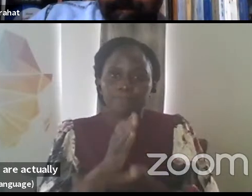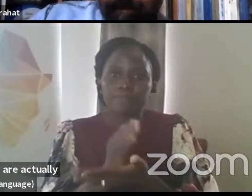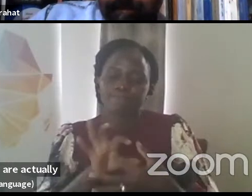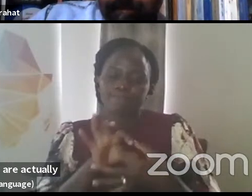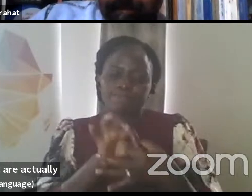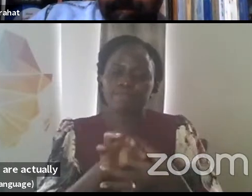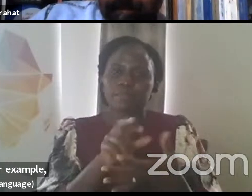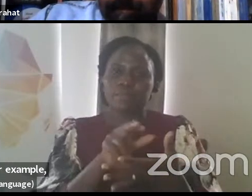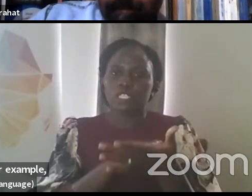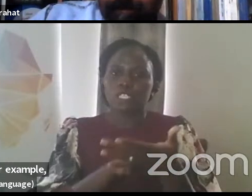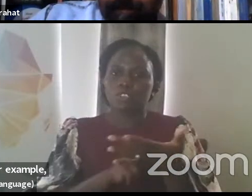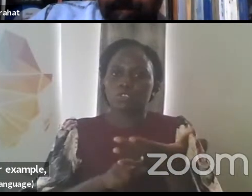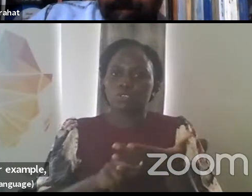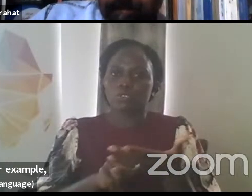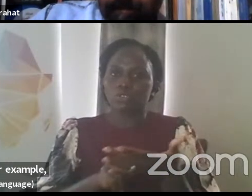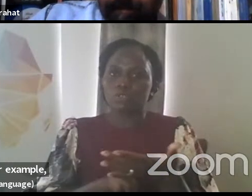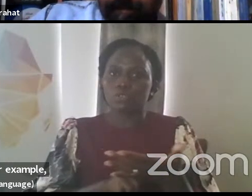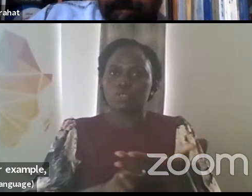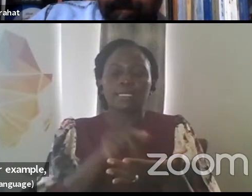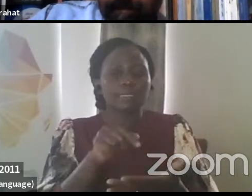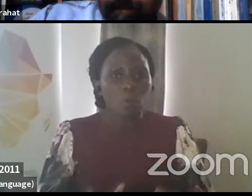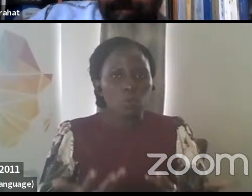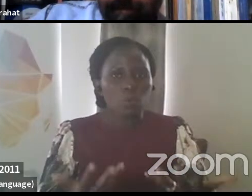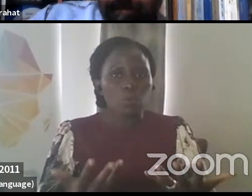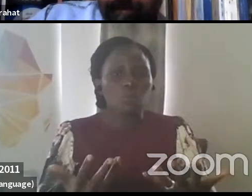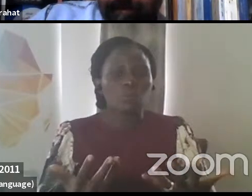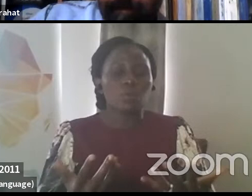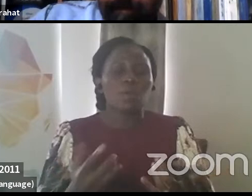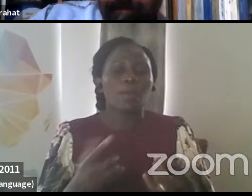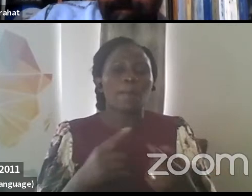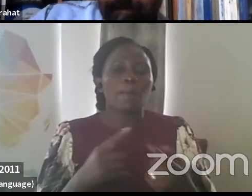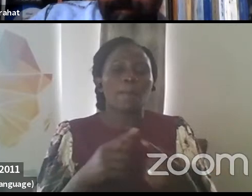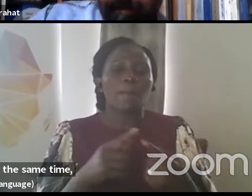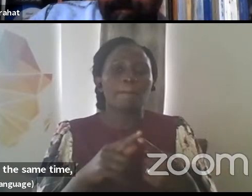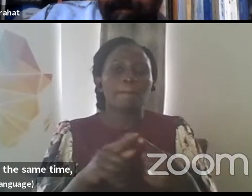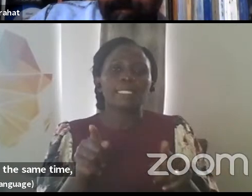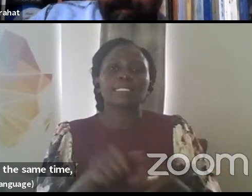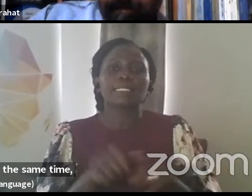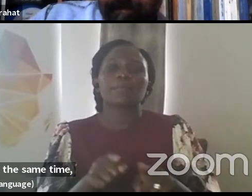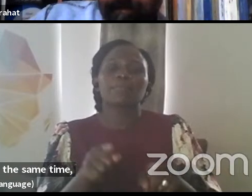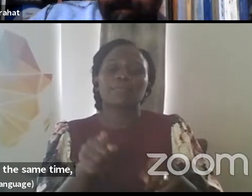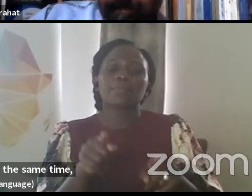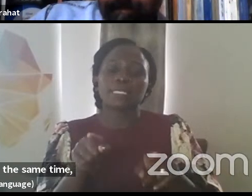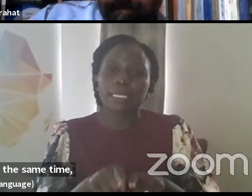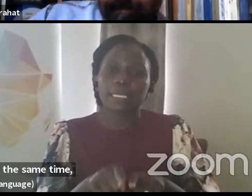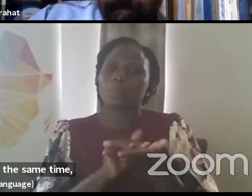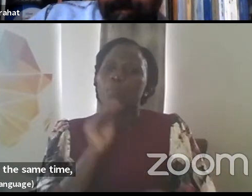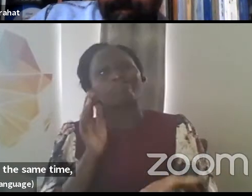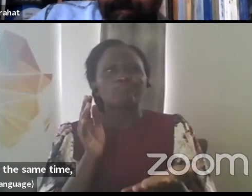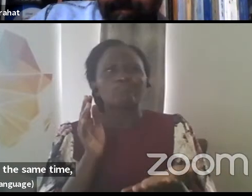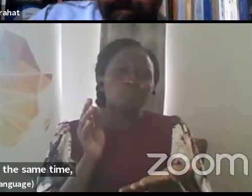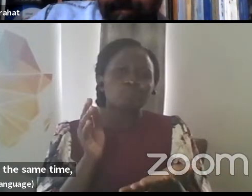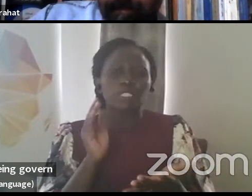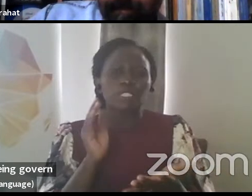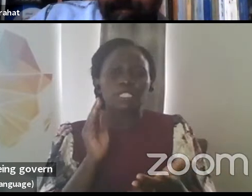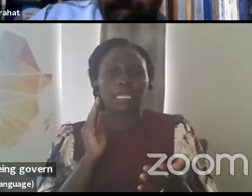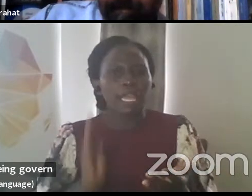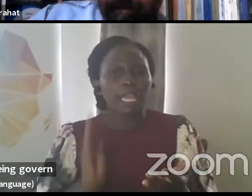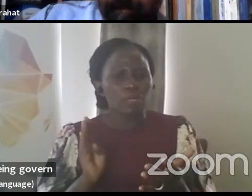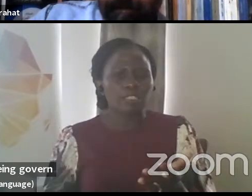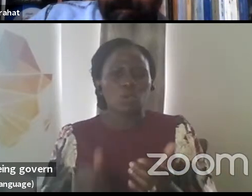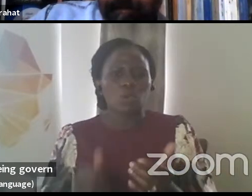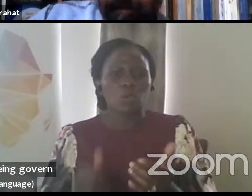Tunisia pre-2011, but at the same time, it's way more, because we are seeing governments